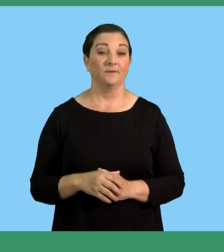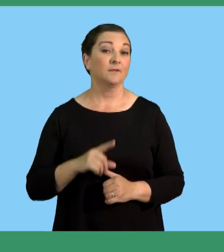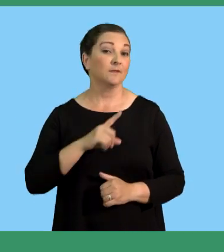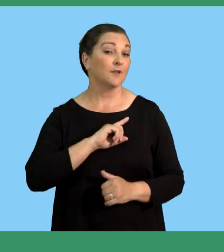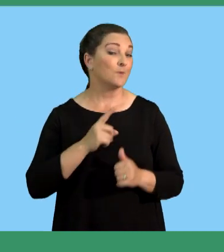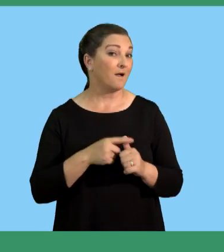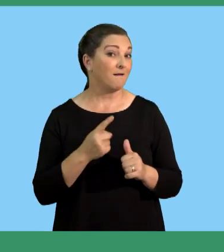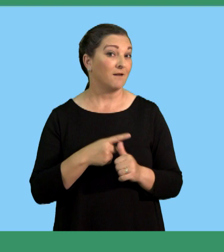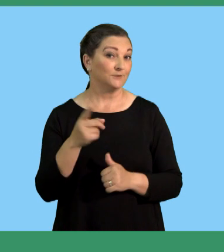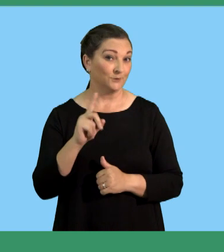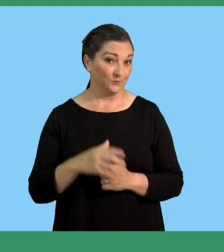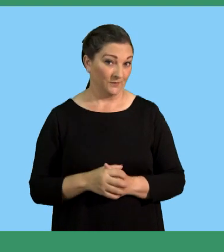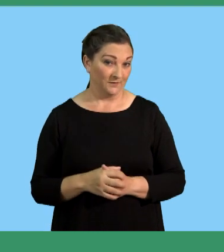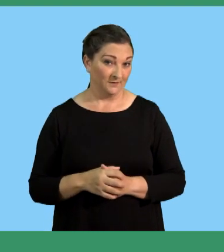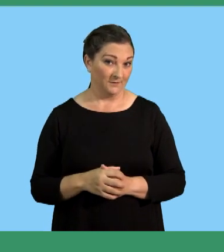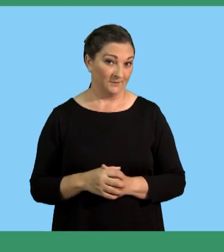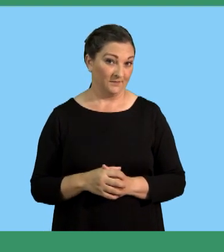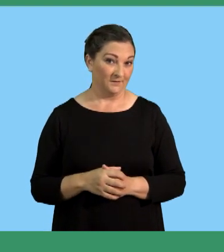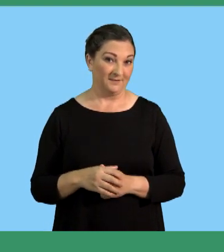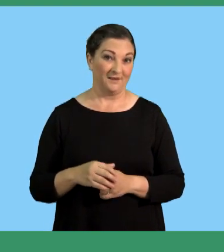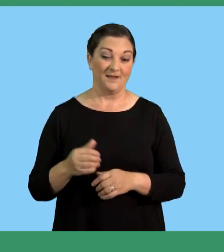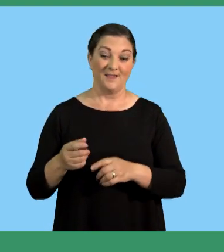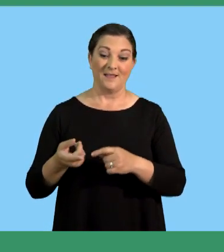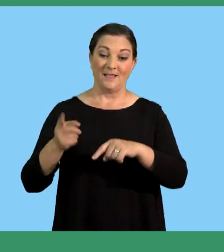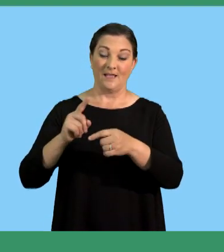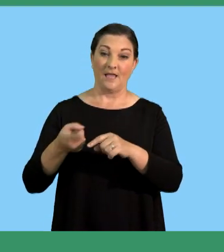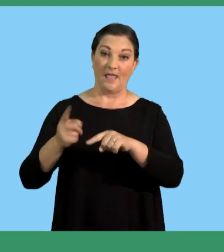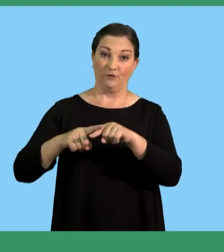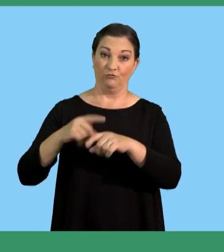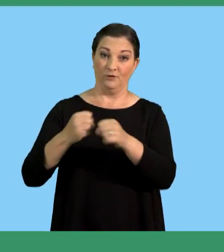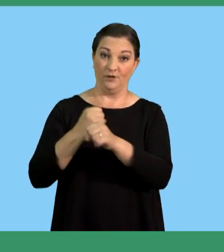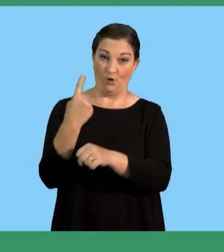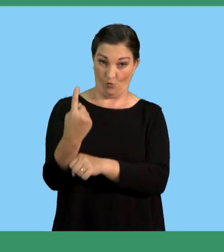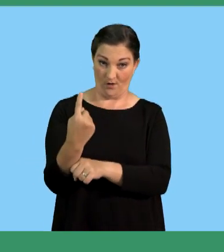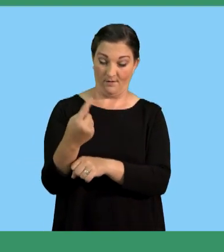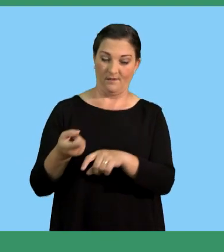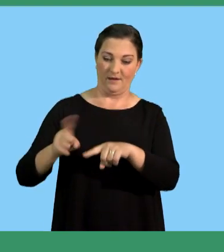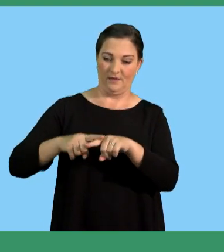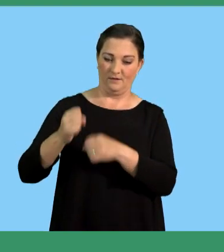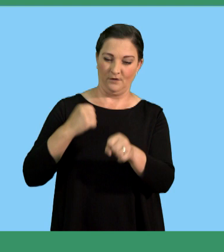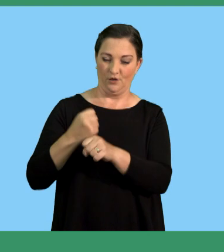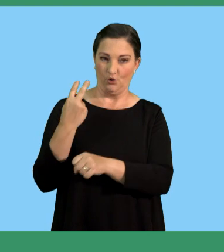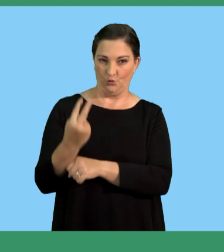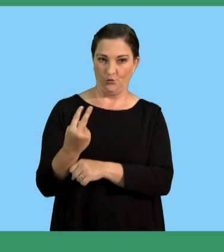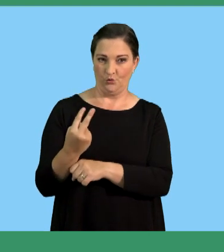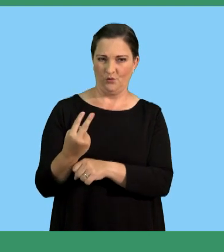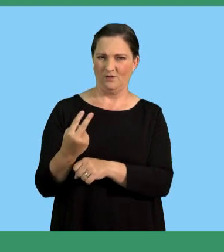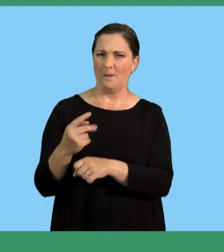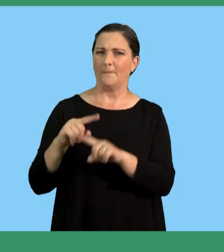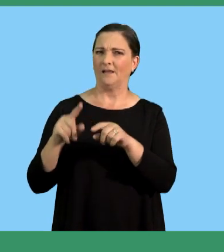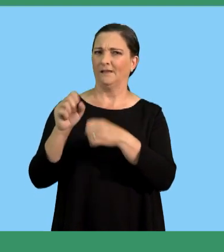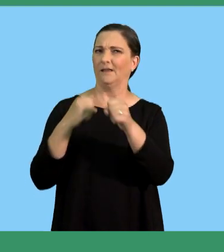3,300. So what is the answer here? We have to calculate interest for year 1 and interest for year